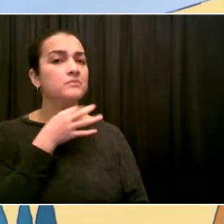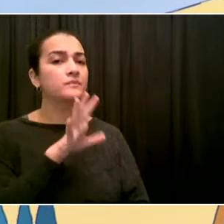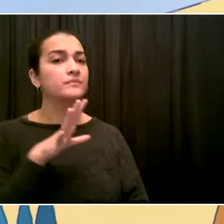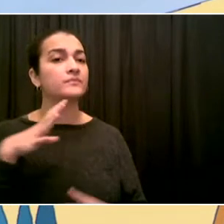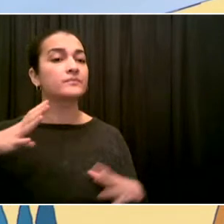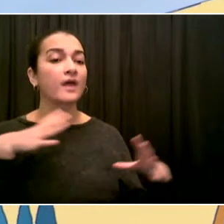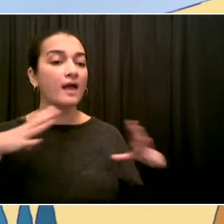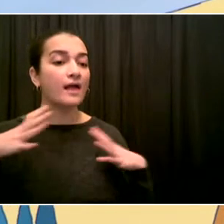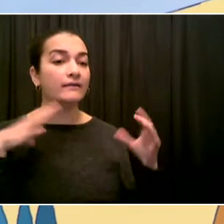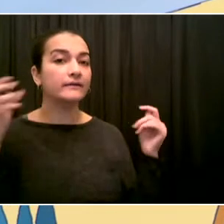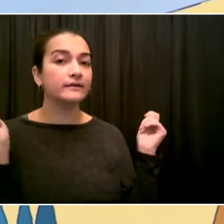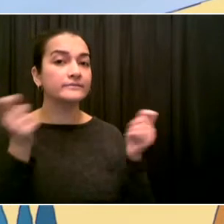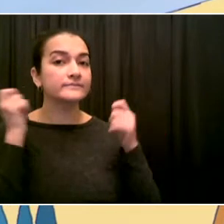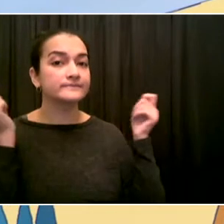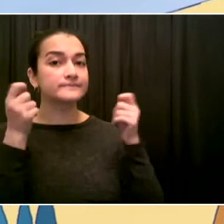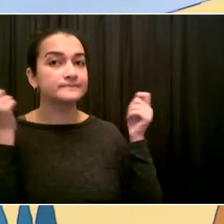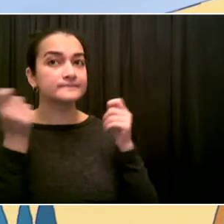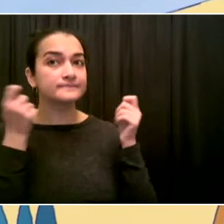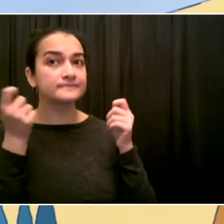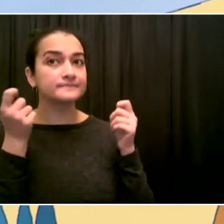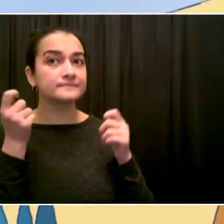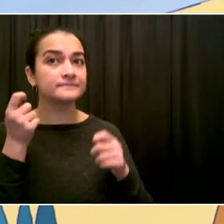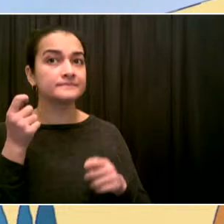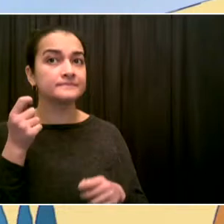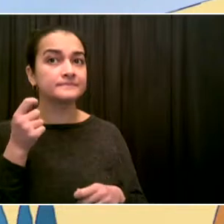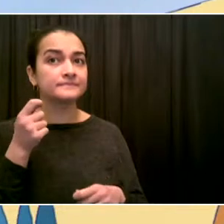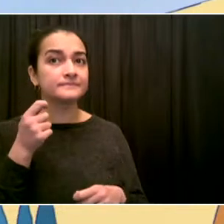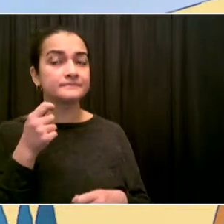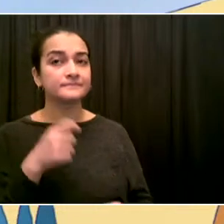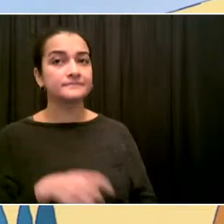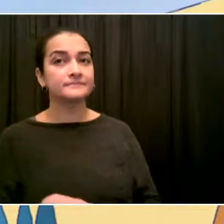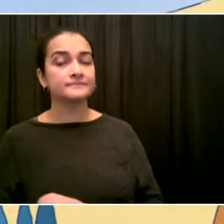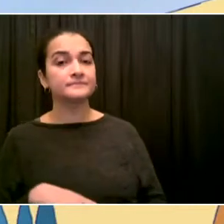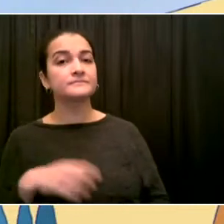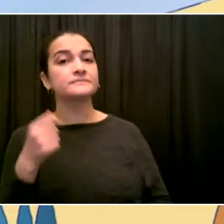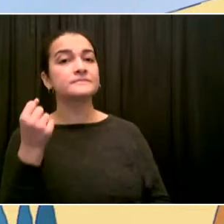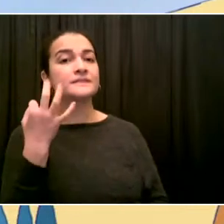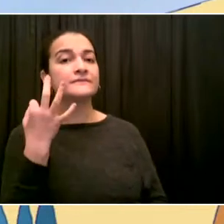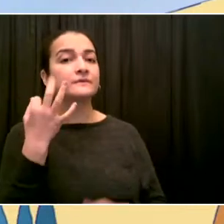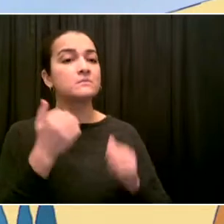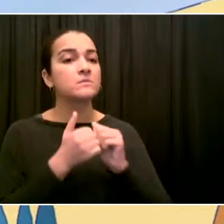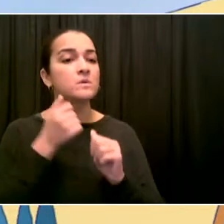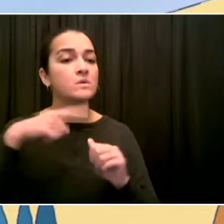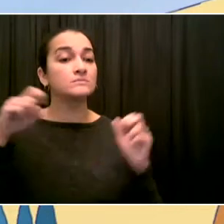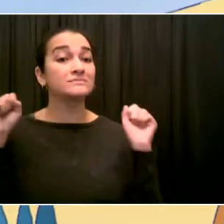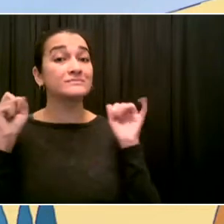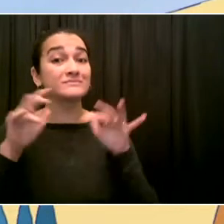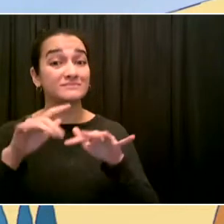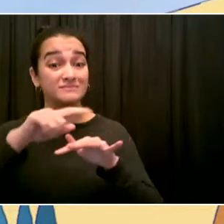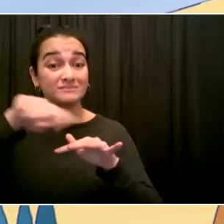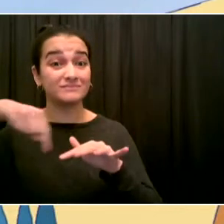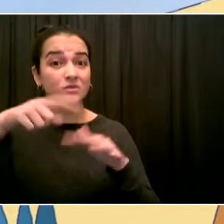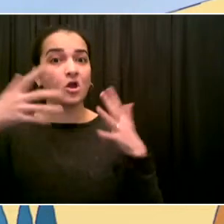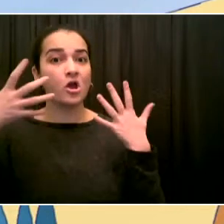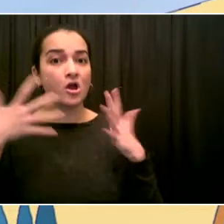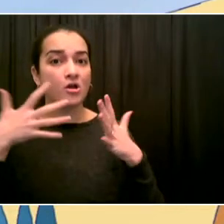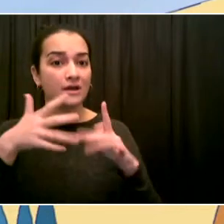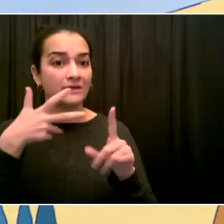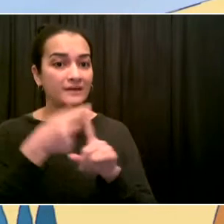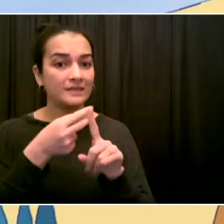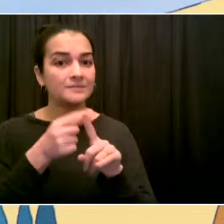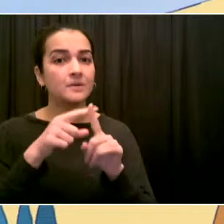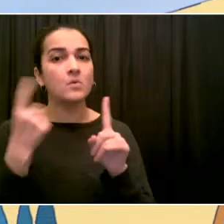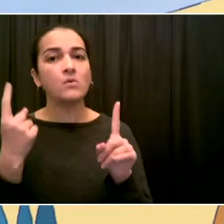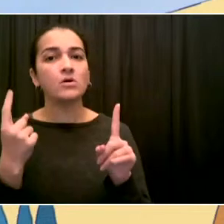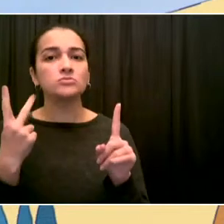relative, and that maybe is causing a source of conflict. How do you think people should handle that for their gatherings? You're probably going to say encourage